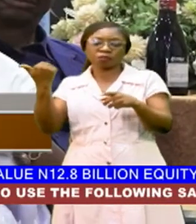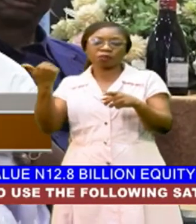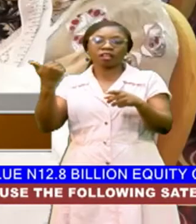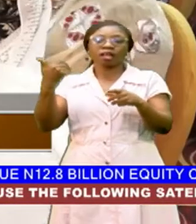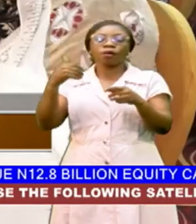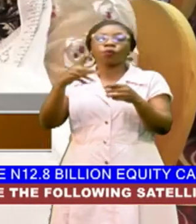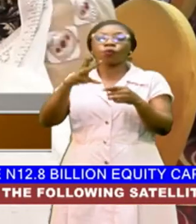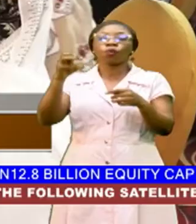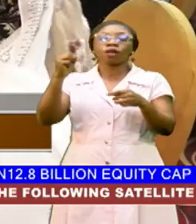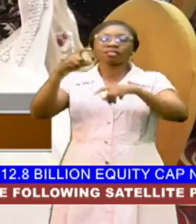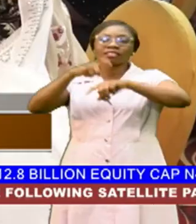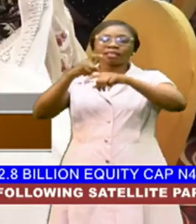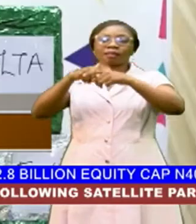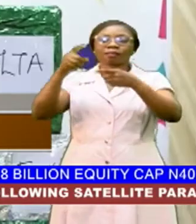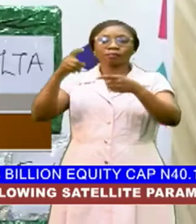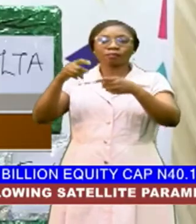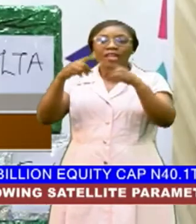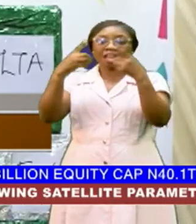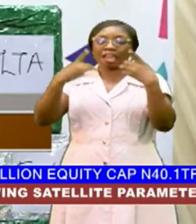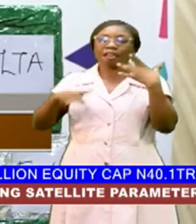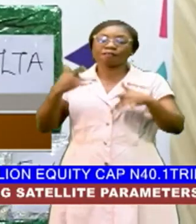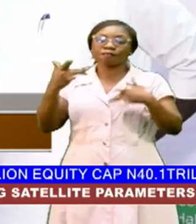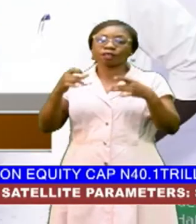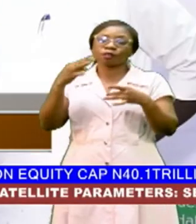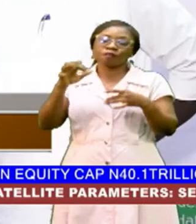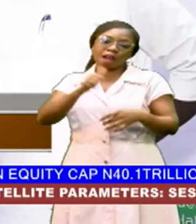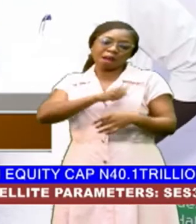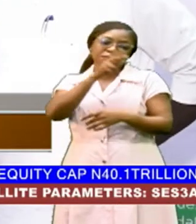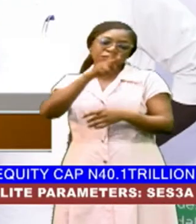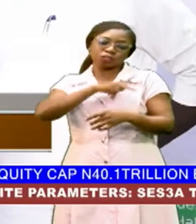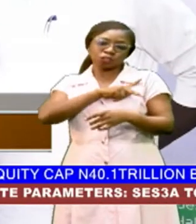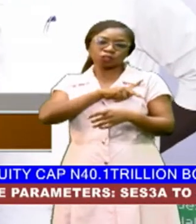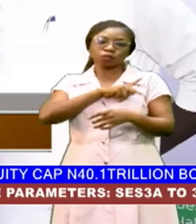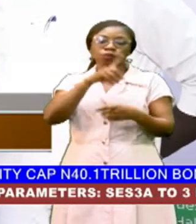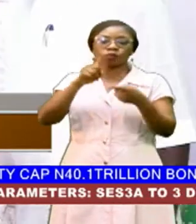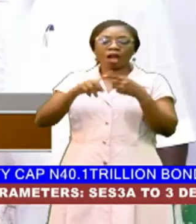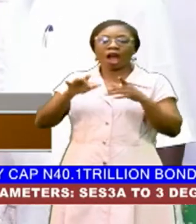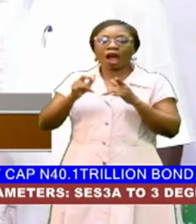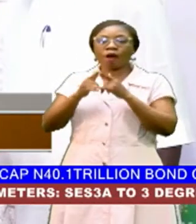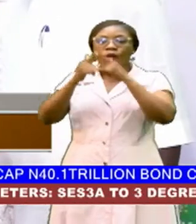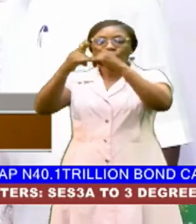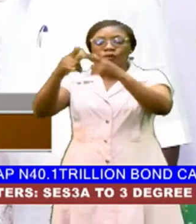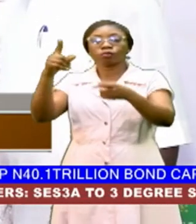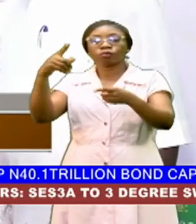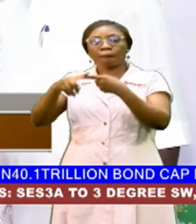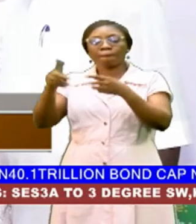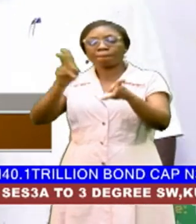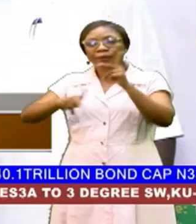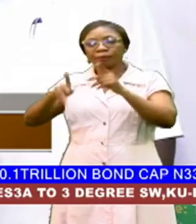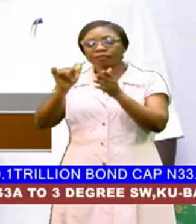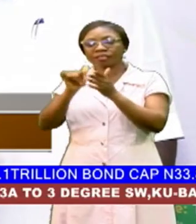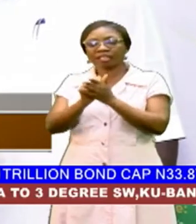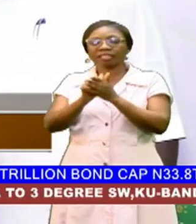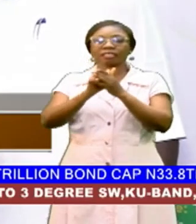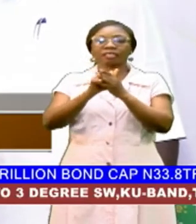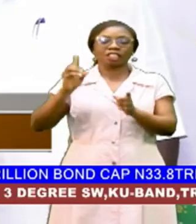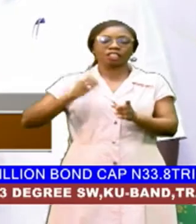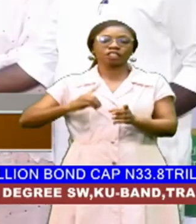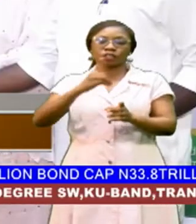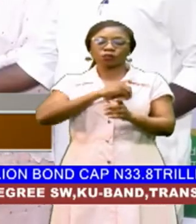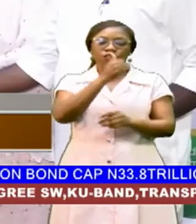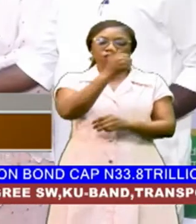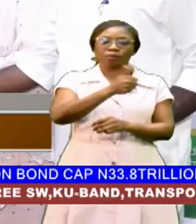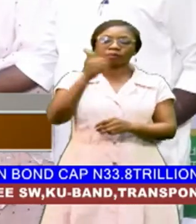was an event of appreciation and rewards to deserving groups and persons that have distinguished themselves in